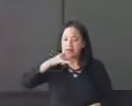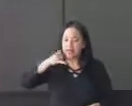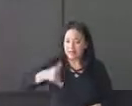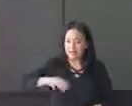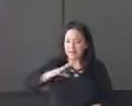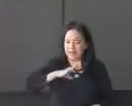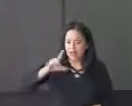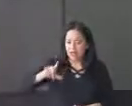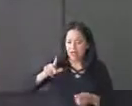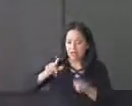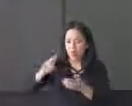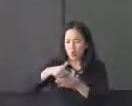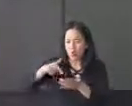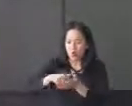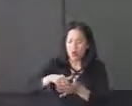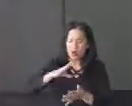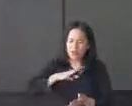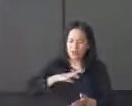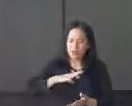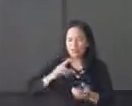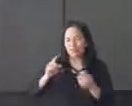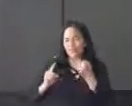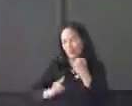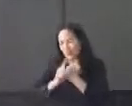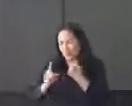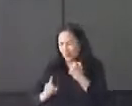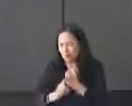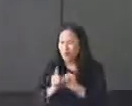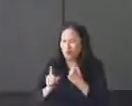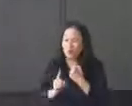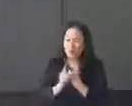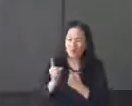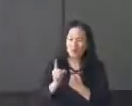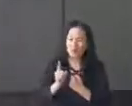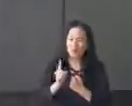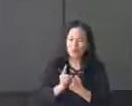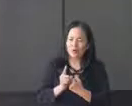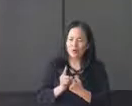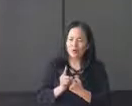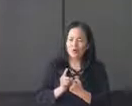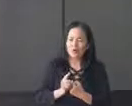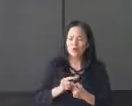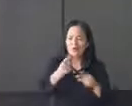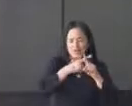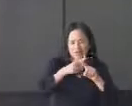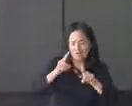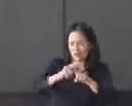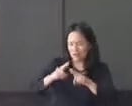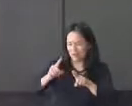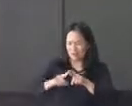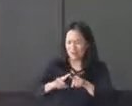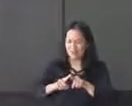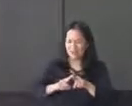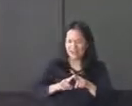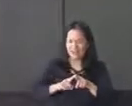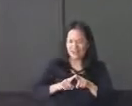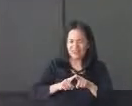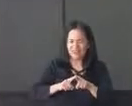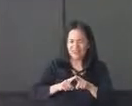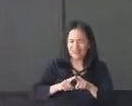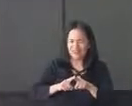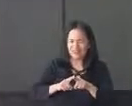a land that has many hardships and a historical problem because we have